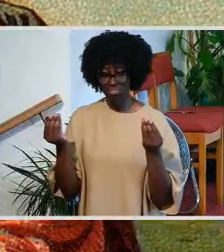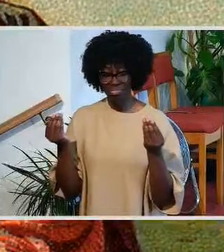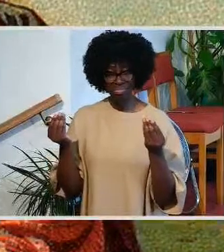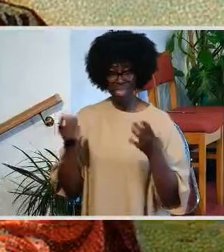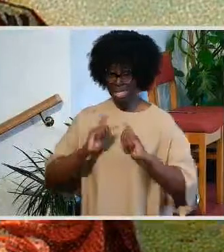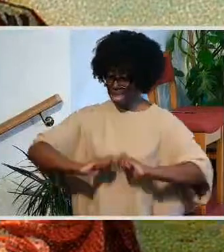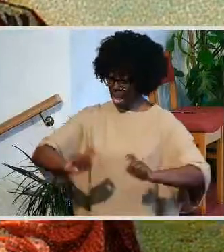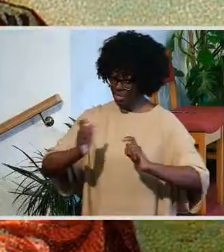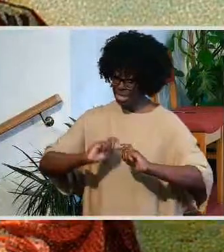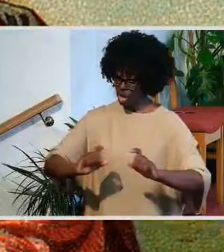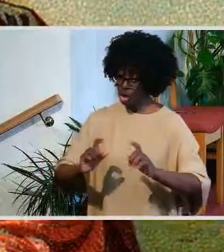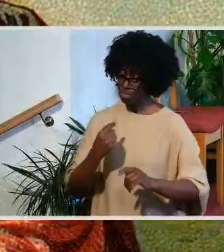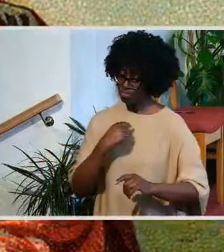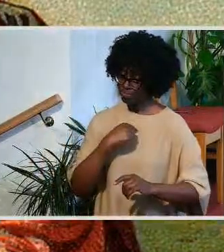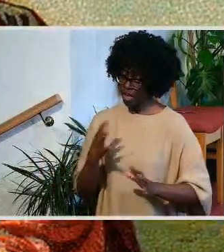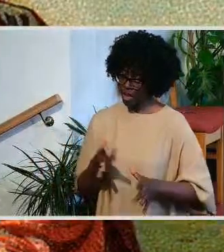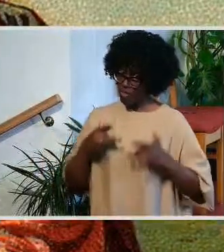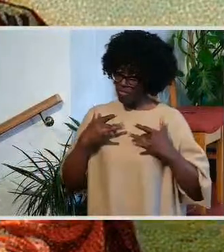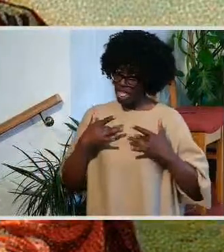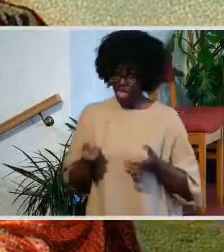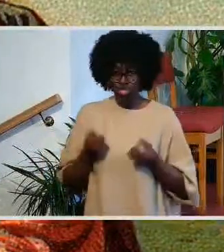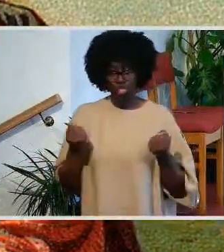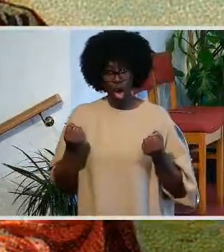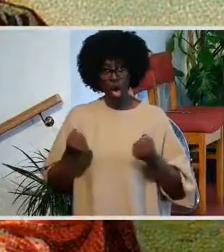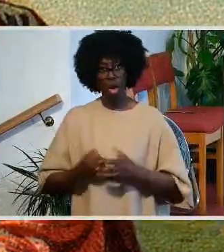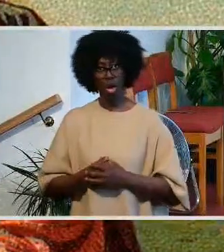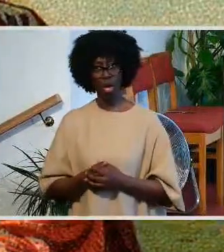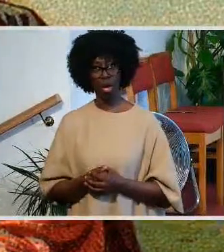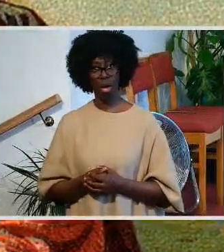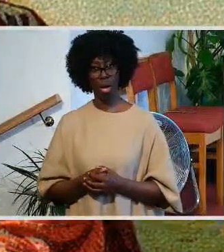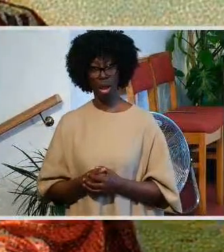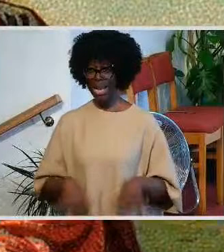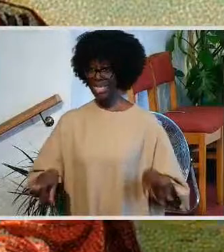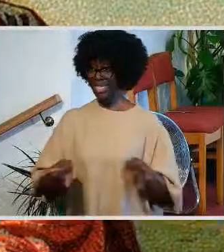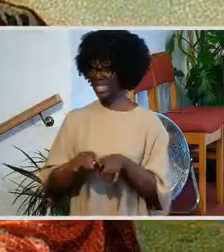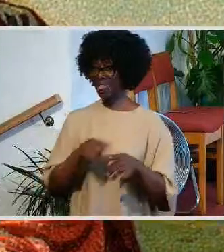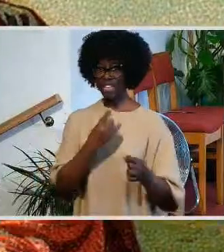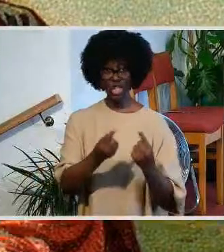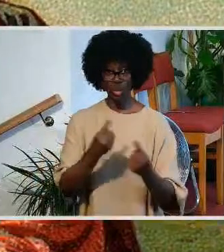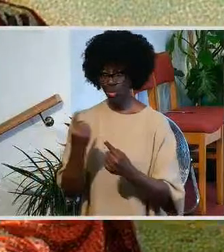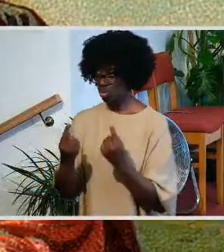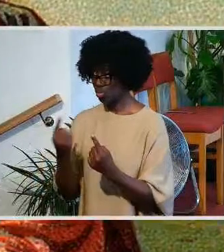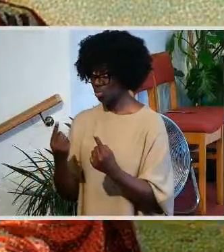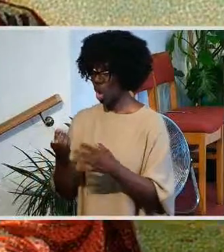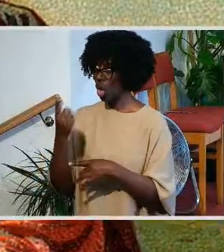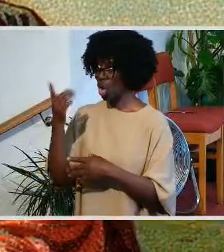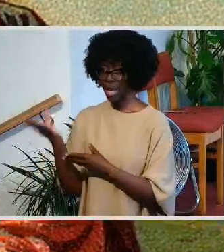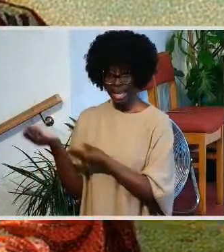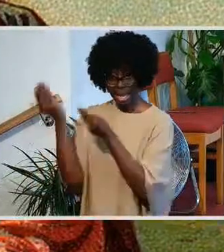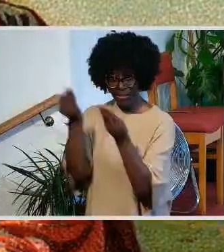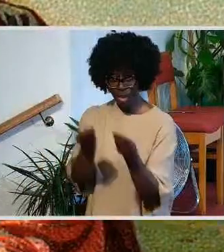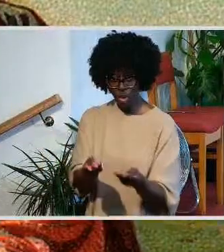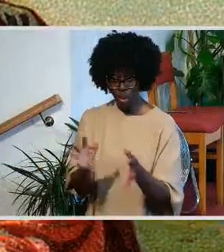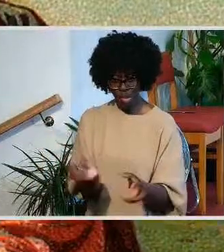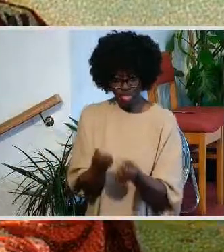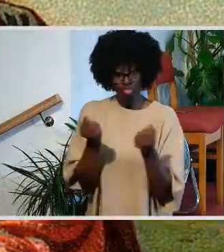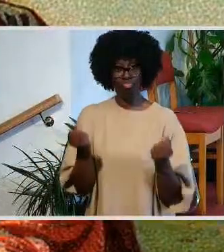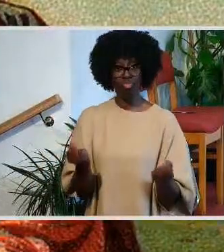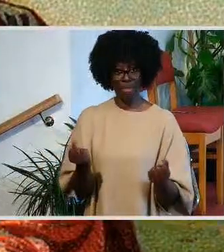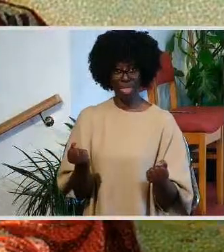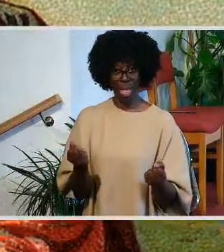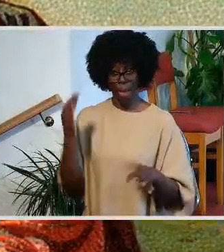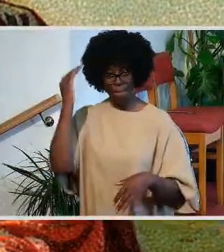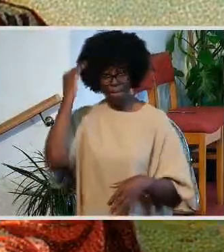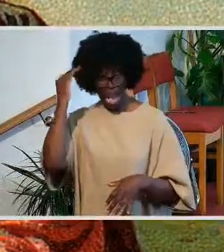and especially our older folks as well, that God can give you the strength, and that you will have minds which remain